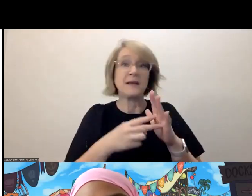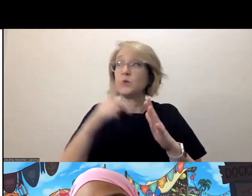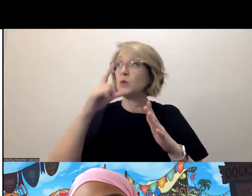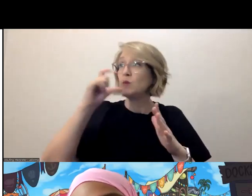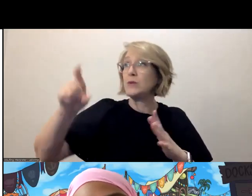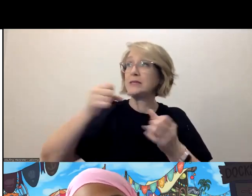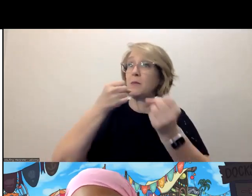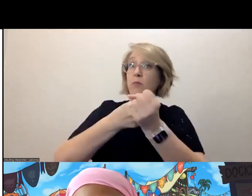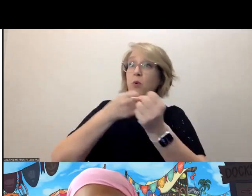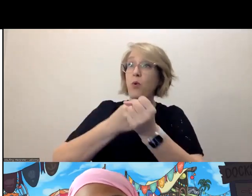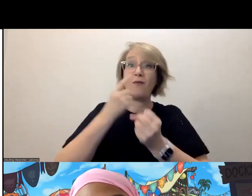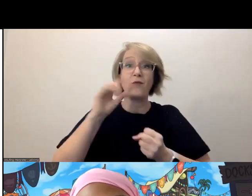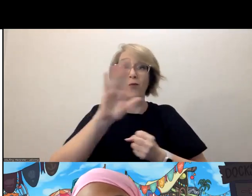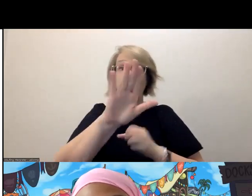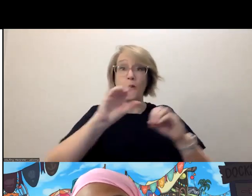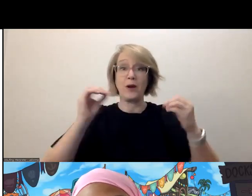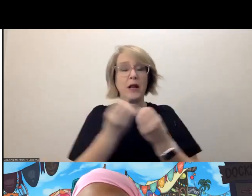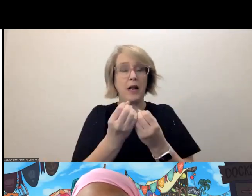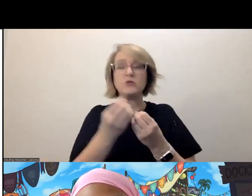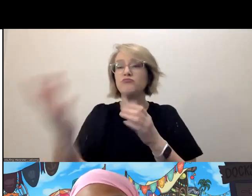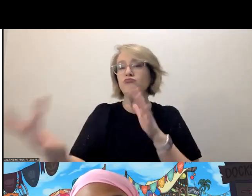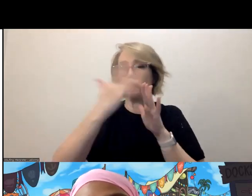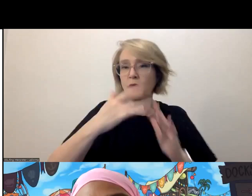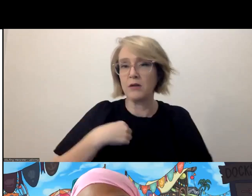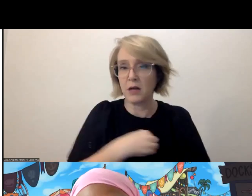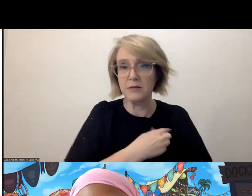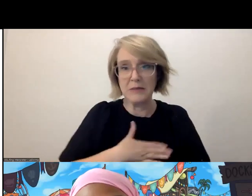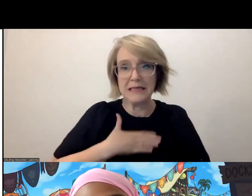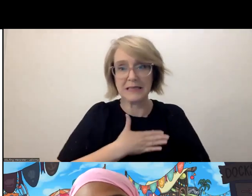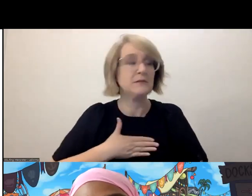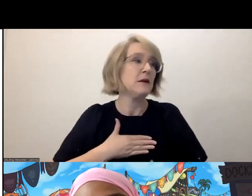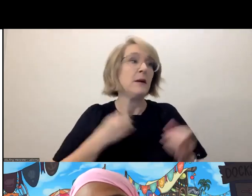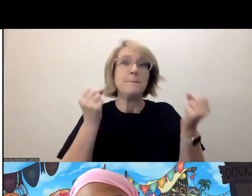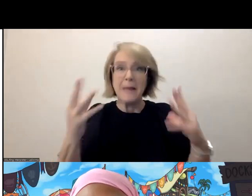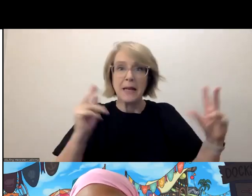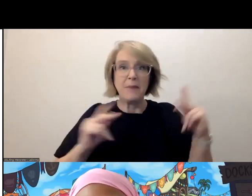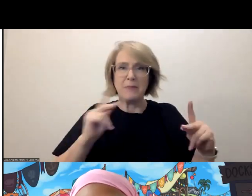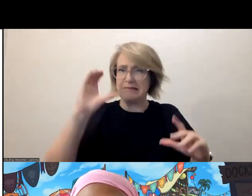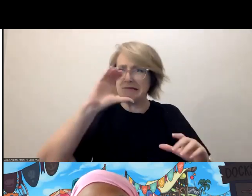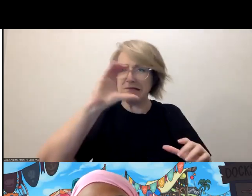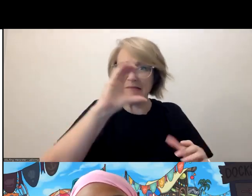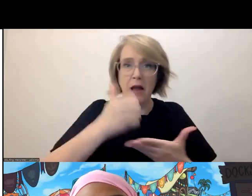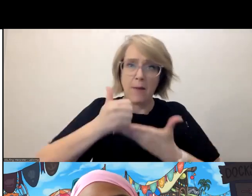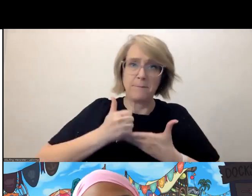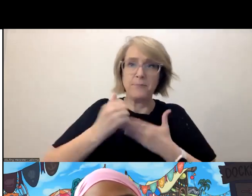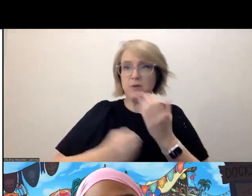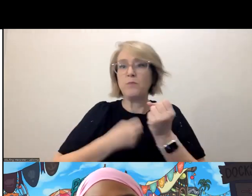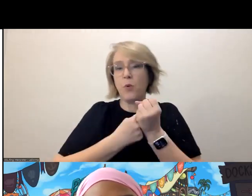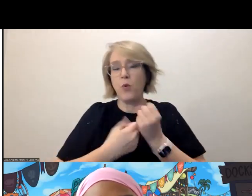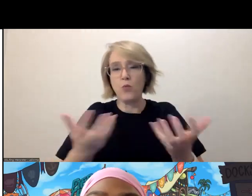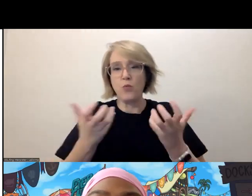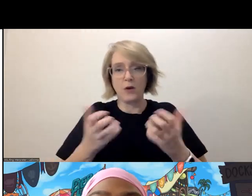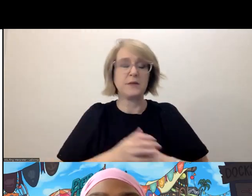find support within their organizations, please let us know, because there's a lot of people out there who is looking for that type of support. And